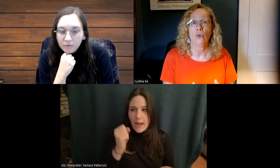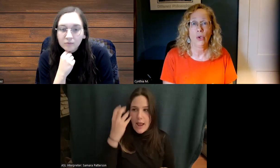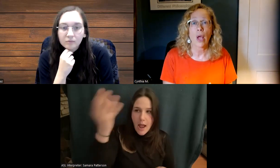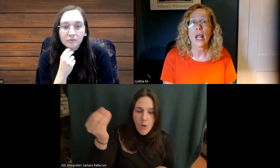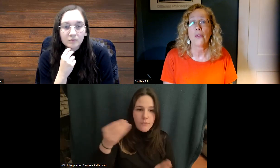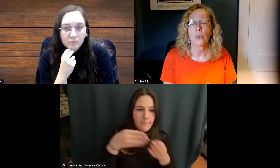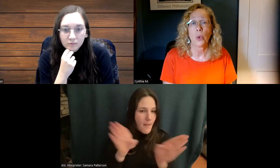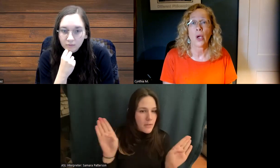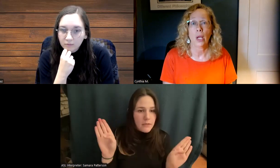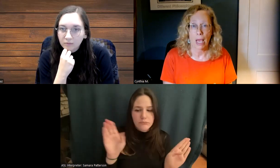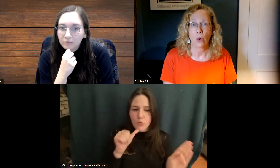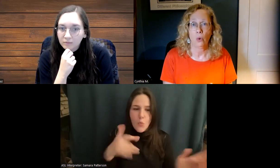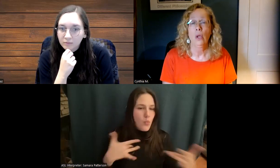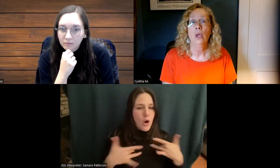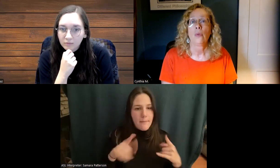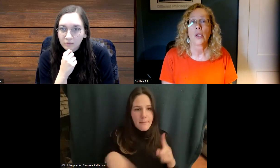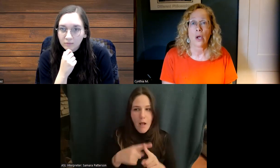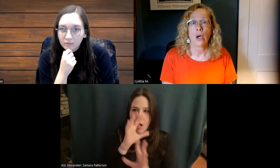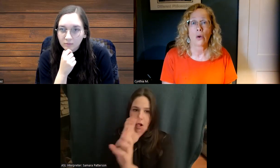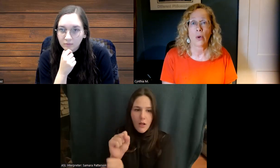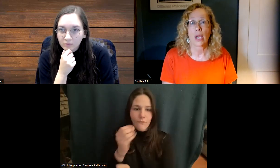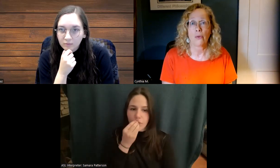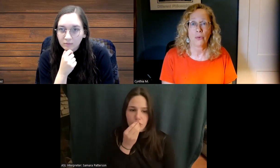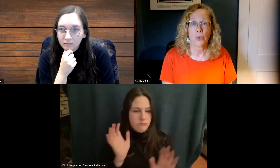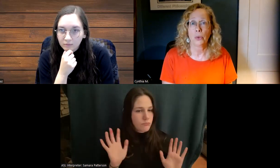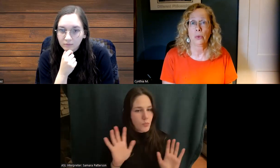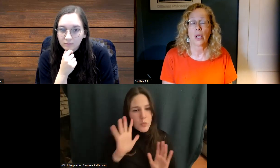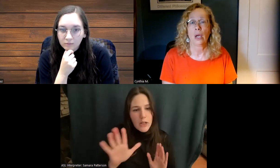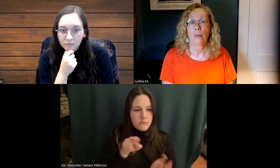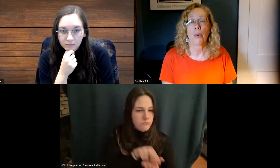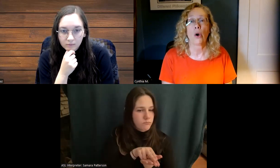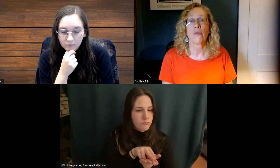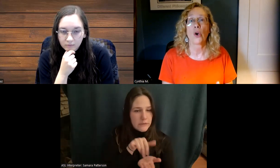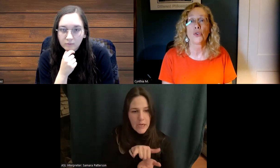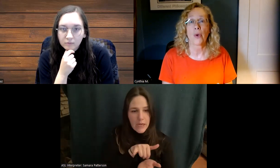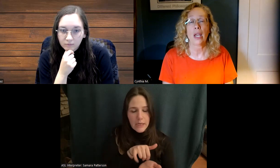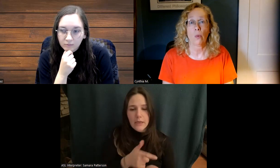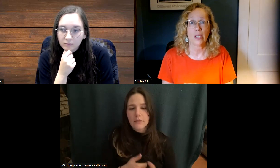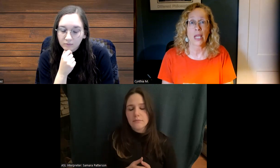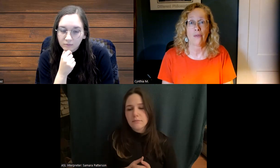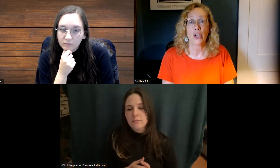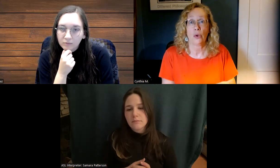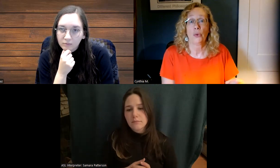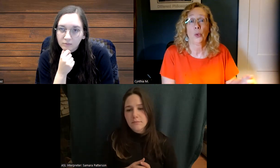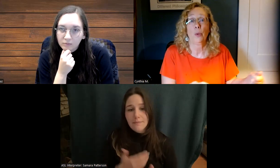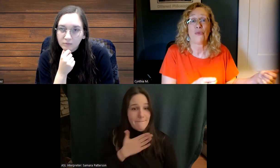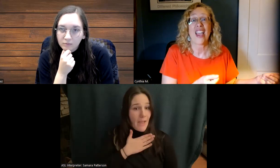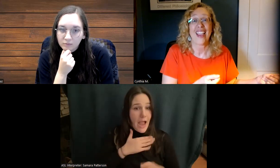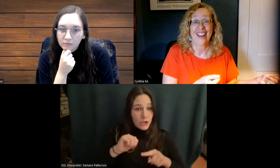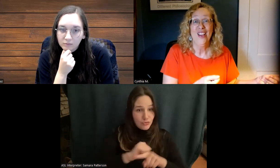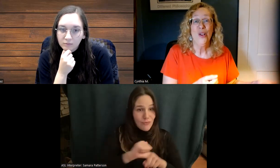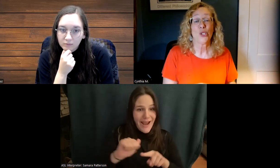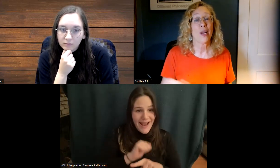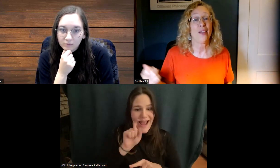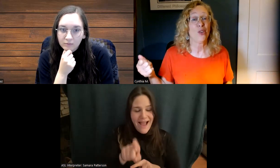and you do not have to worry about the dog going after food. Part of our training was having to go through a